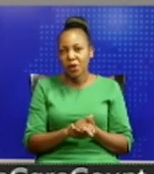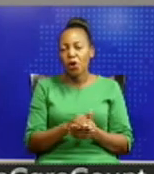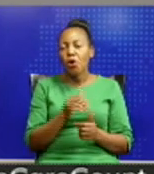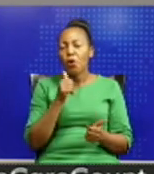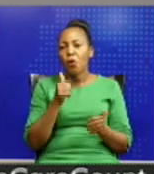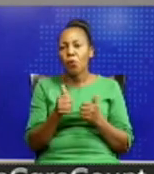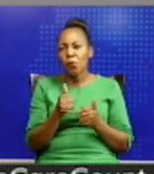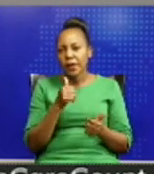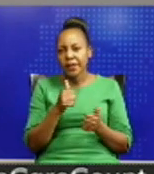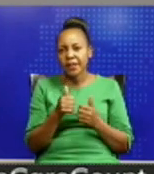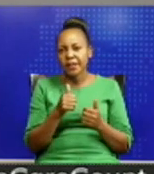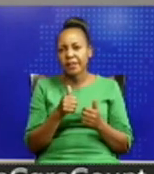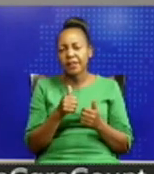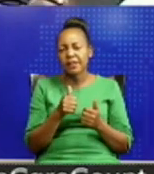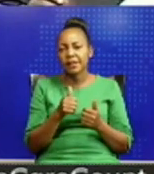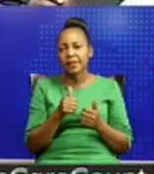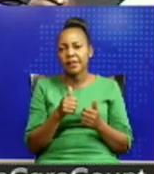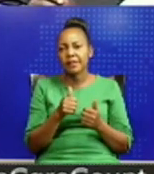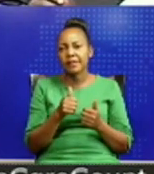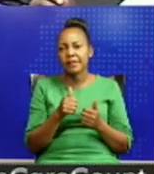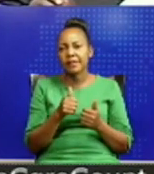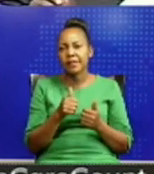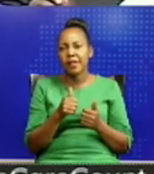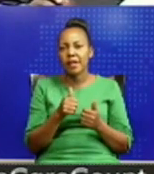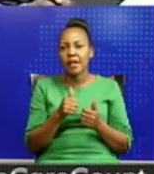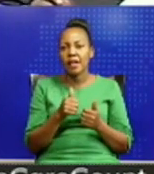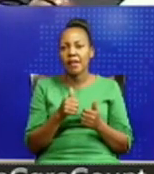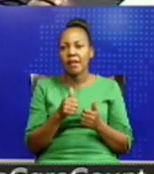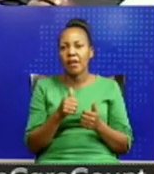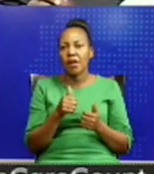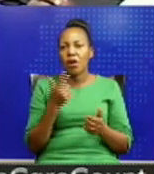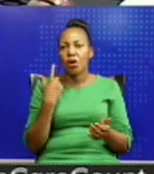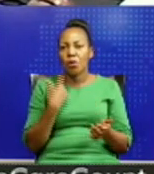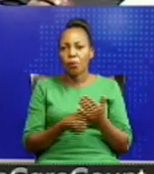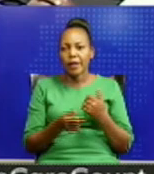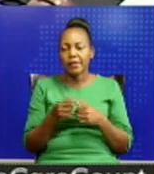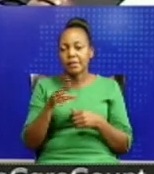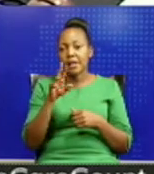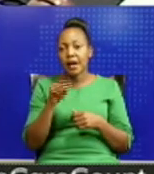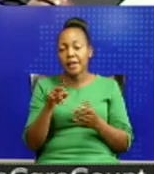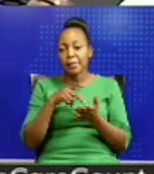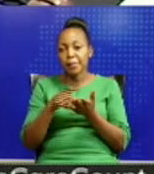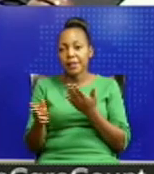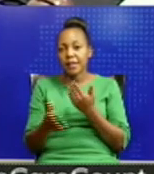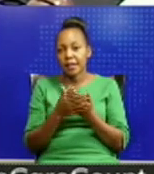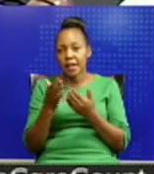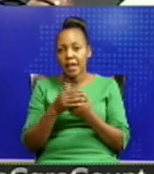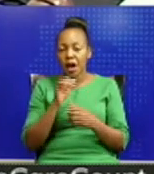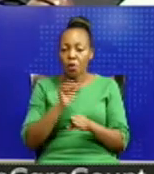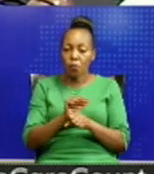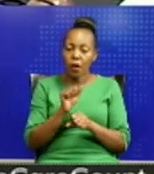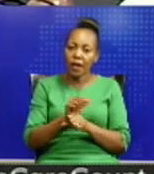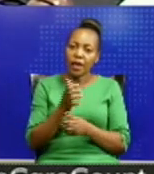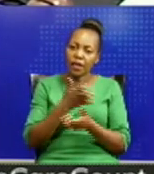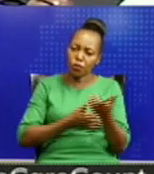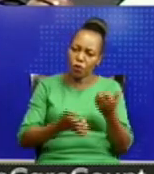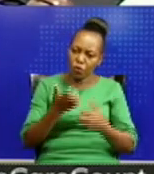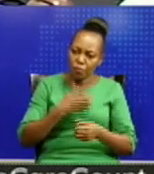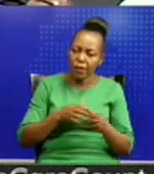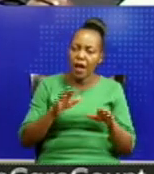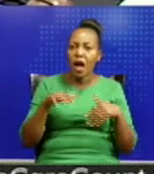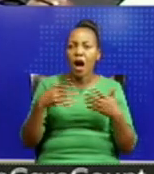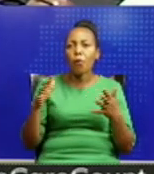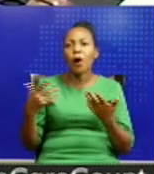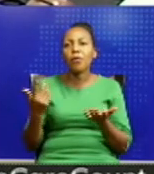ideal unpaid care? Okay, what would the, let me put it this way, what is the ideal unpaid care work economy, and what would that look like